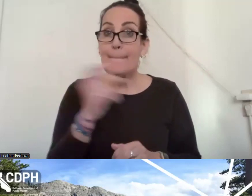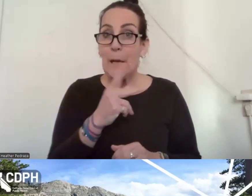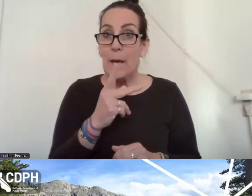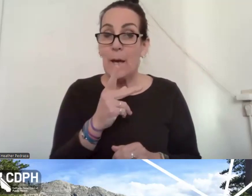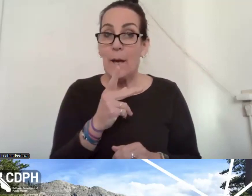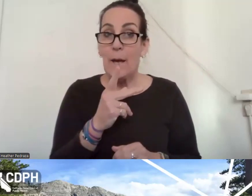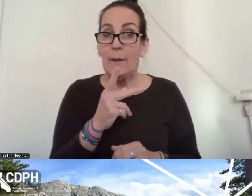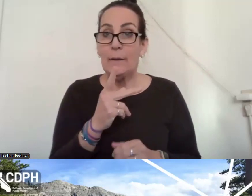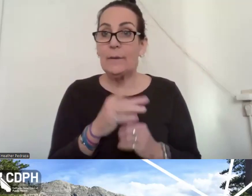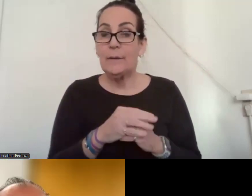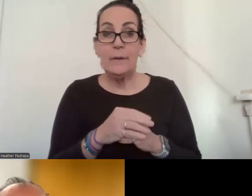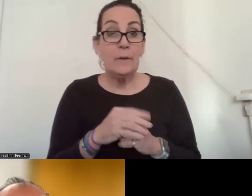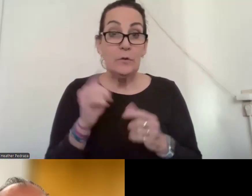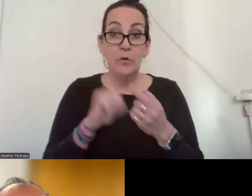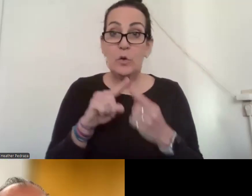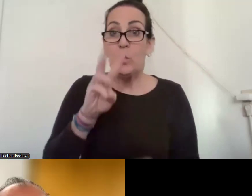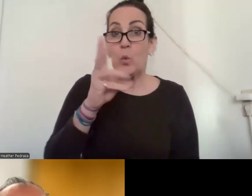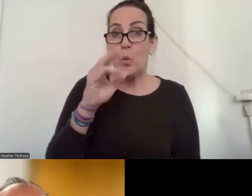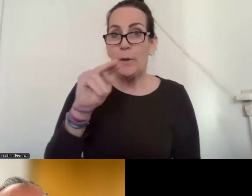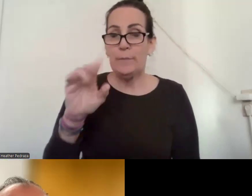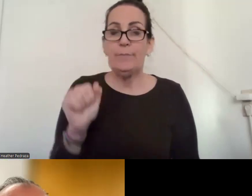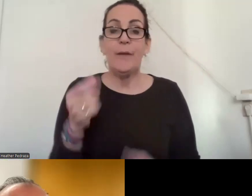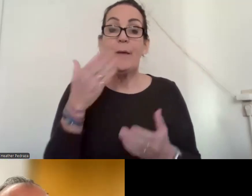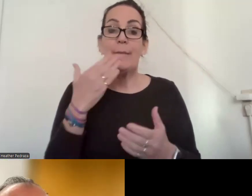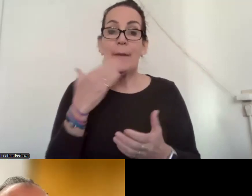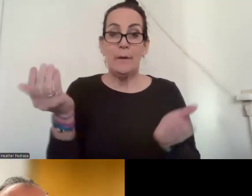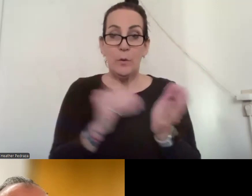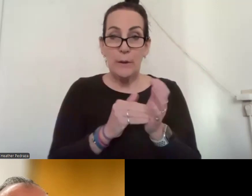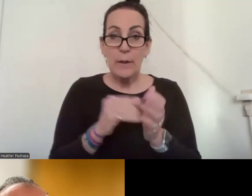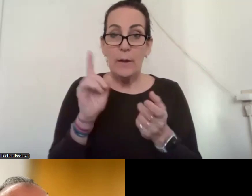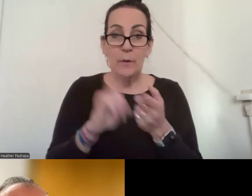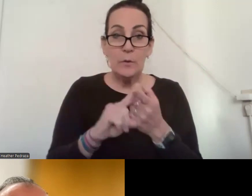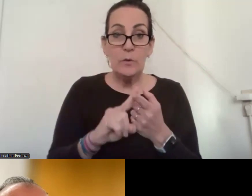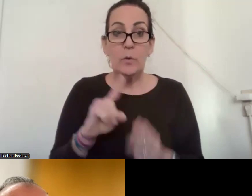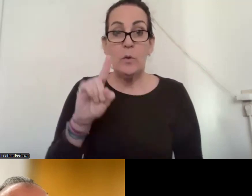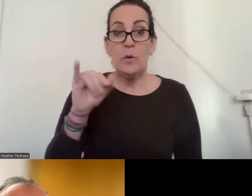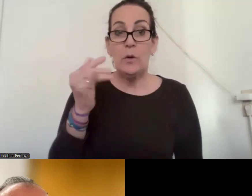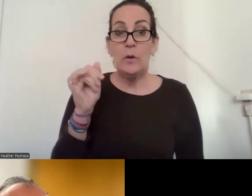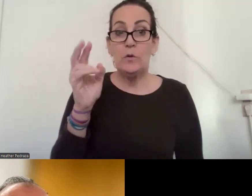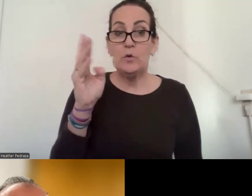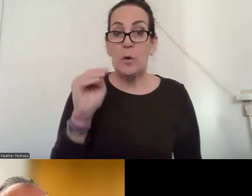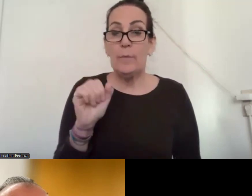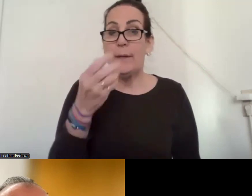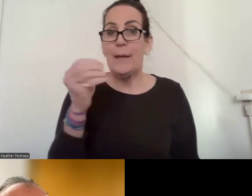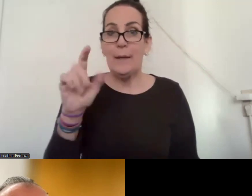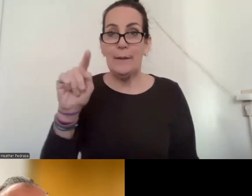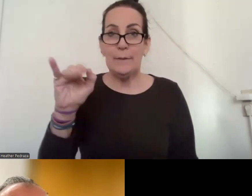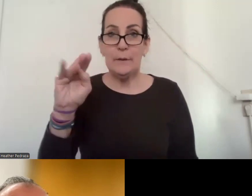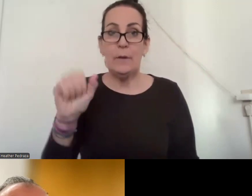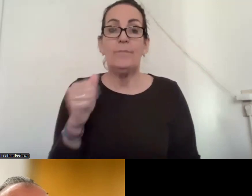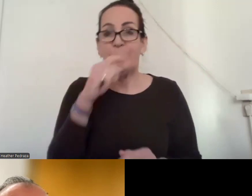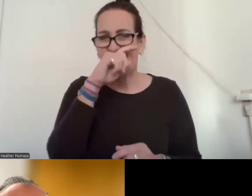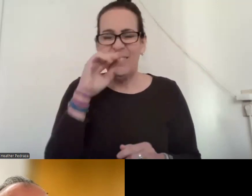you again, Jarman and Tina. And now Dr. Mobley is there. So one of